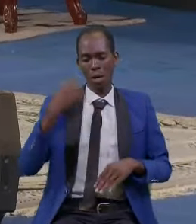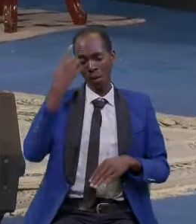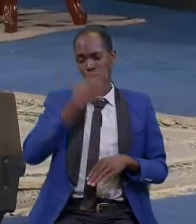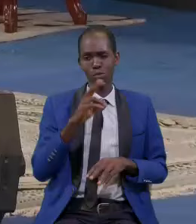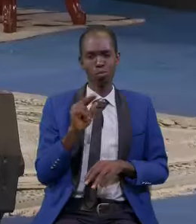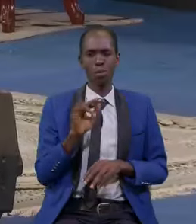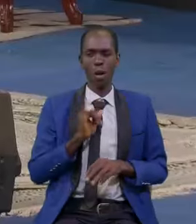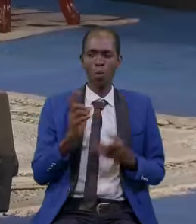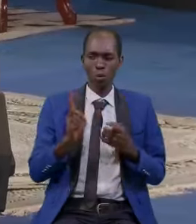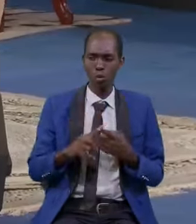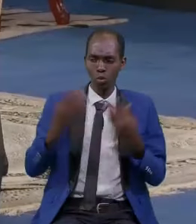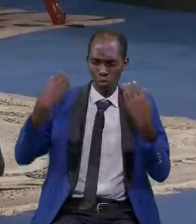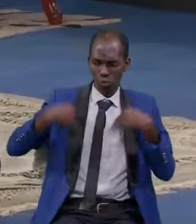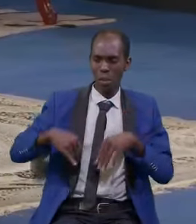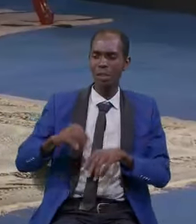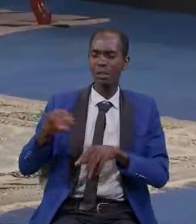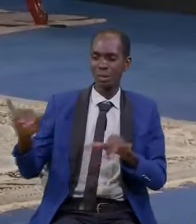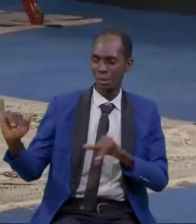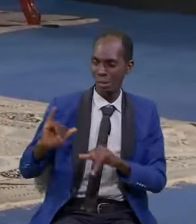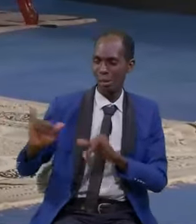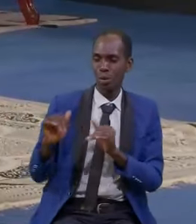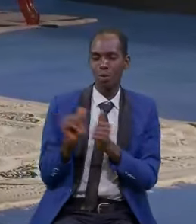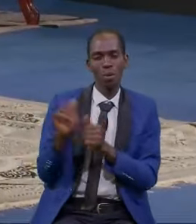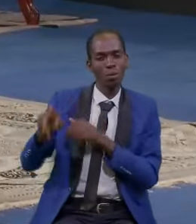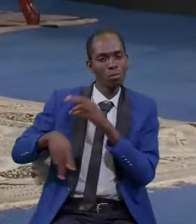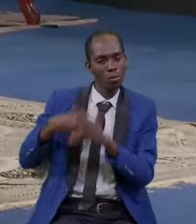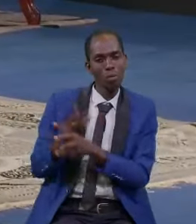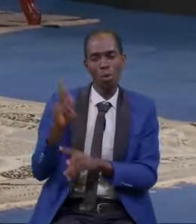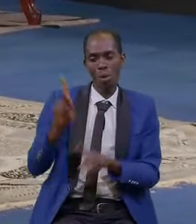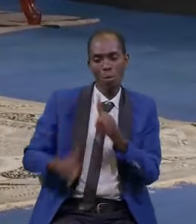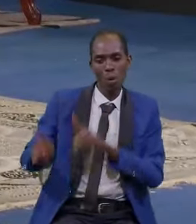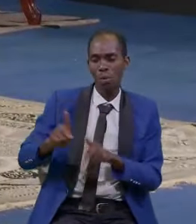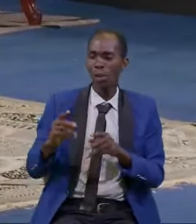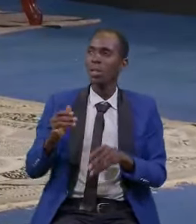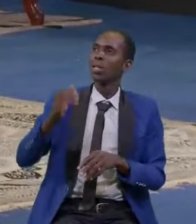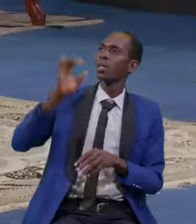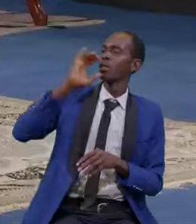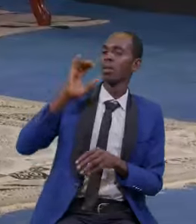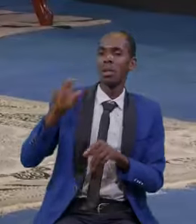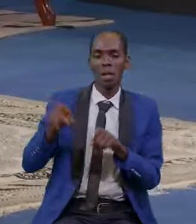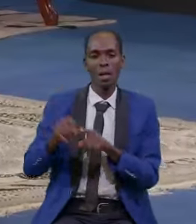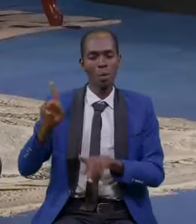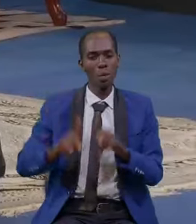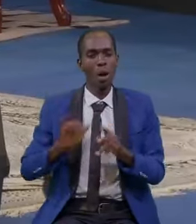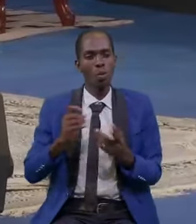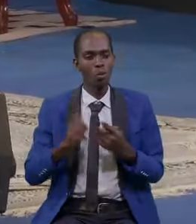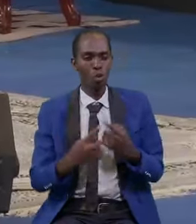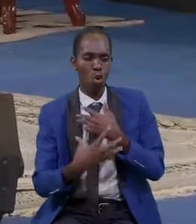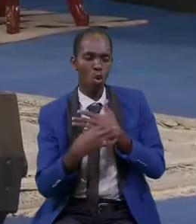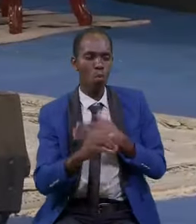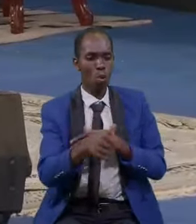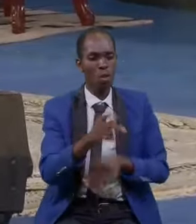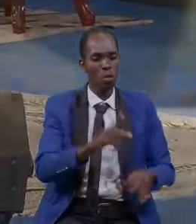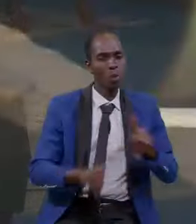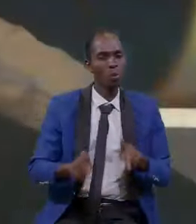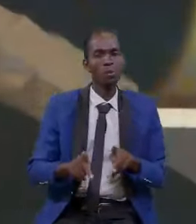dress like the people, drink like the people. I want you to do whatever other people are doing. Then you are not peculiar. You